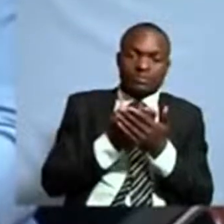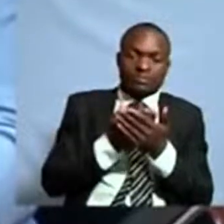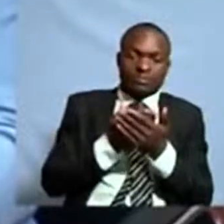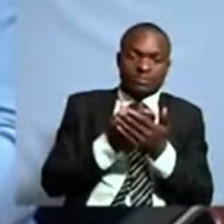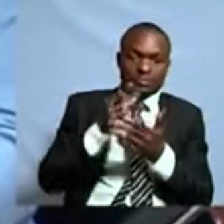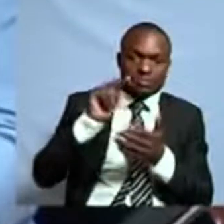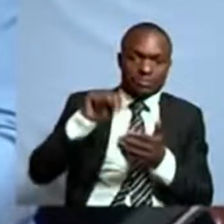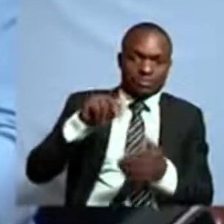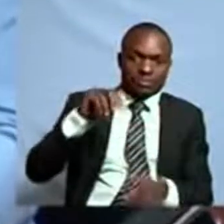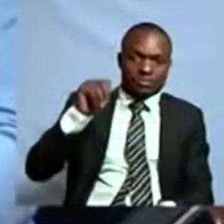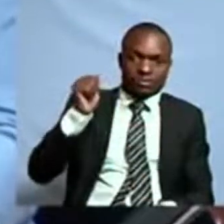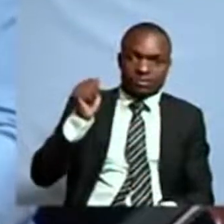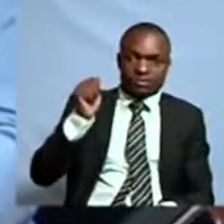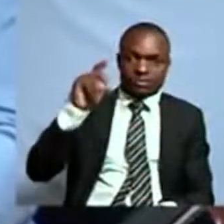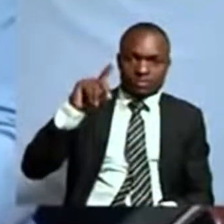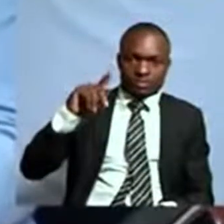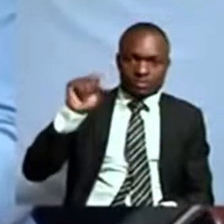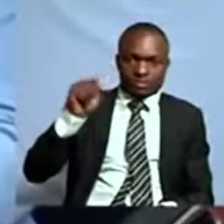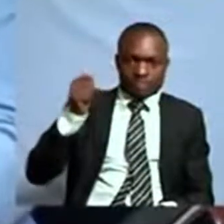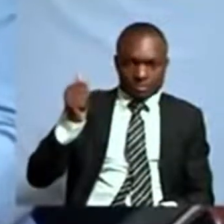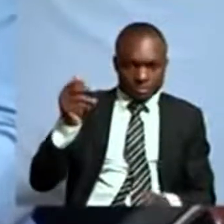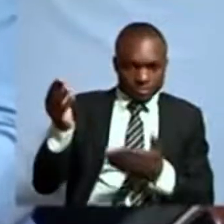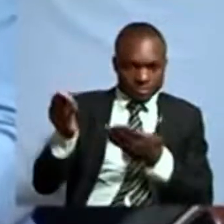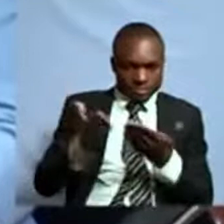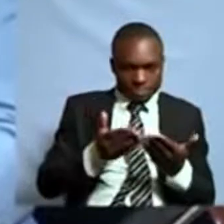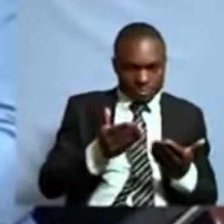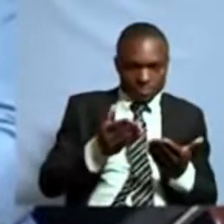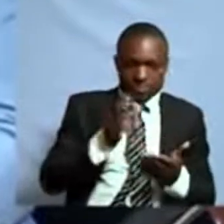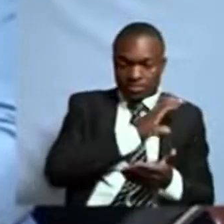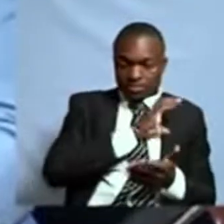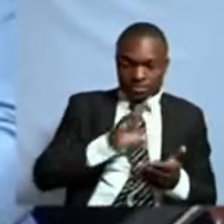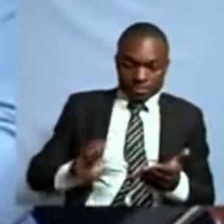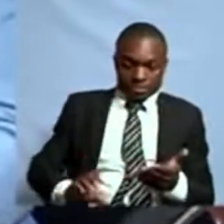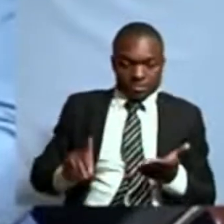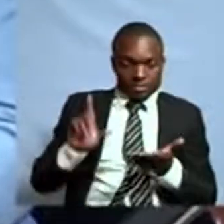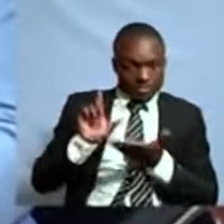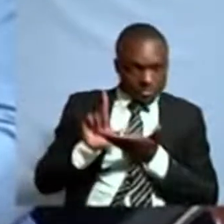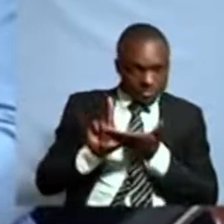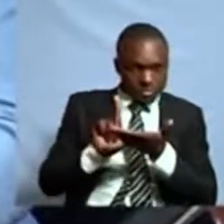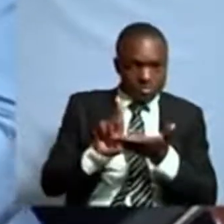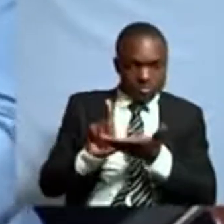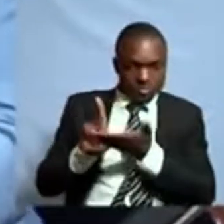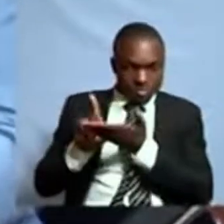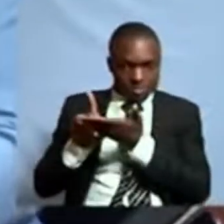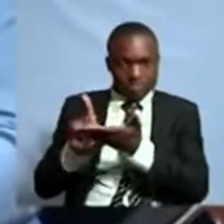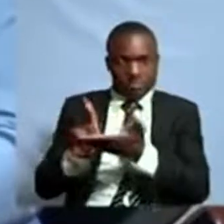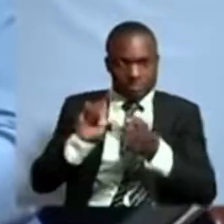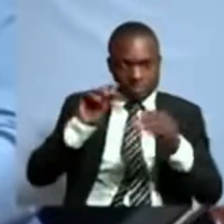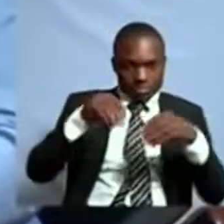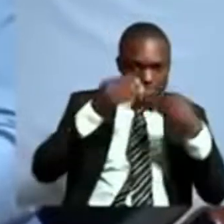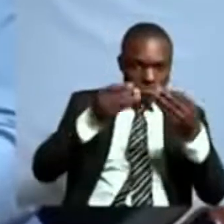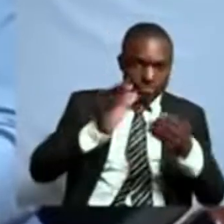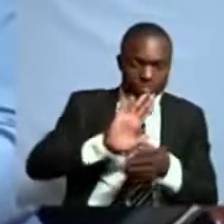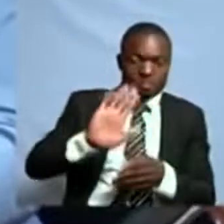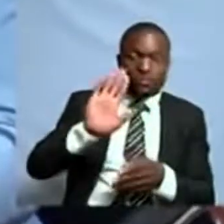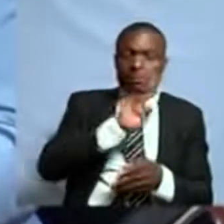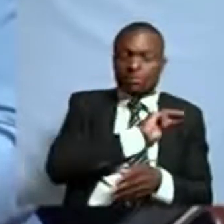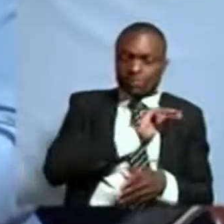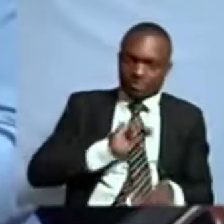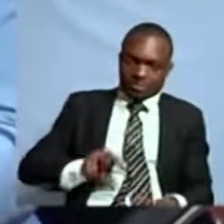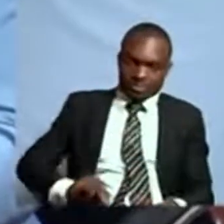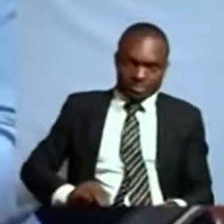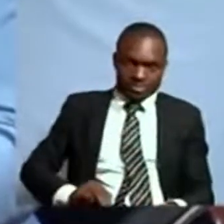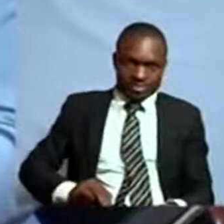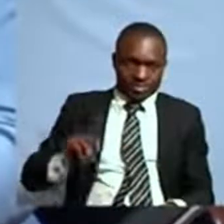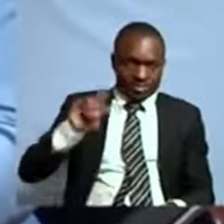NAPSA to start loaning out, to come up with a loan scheme to loan to its members. Then